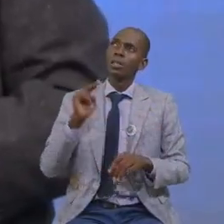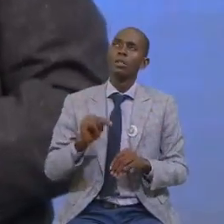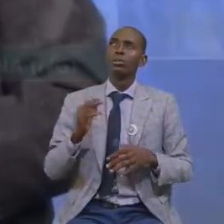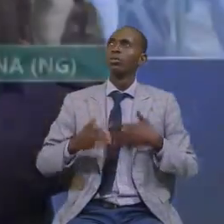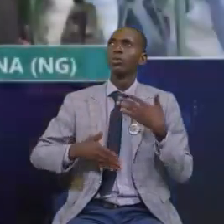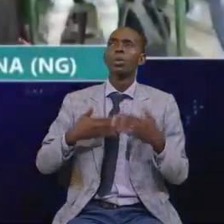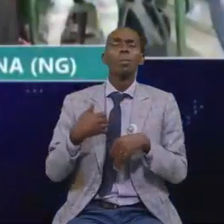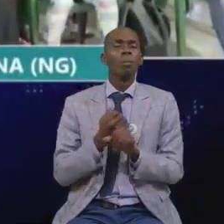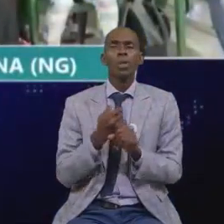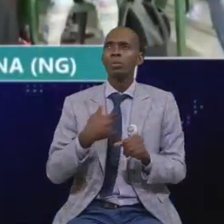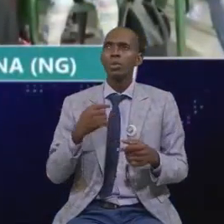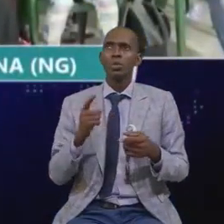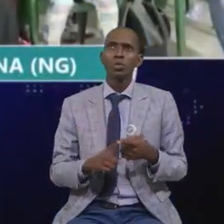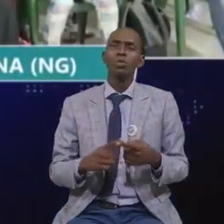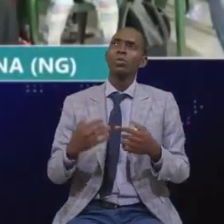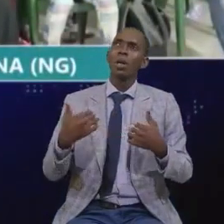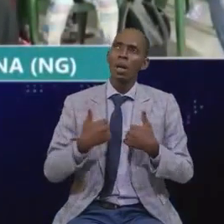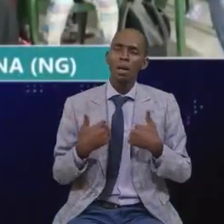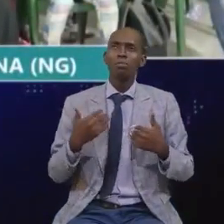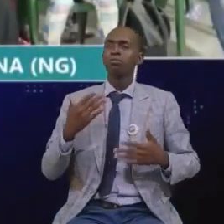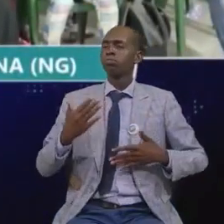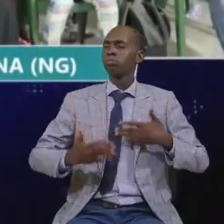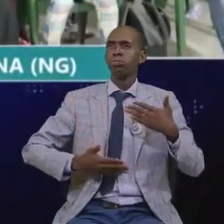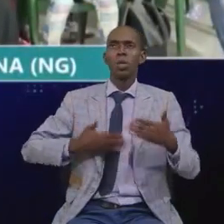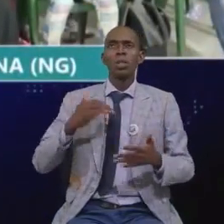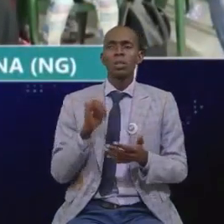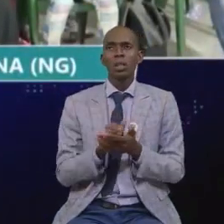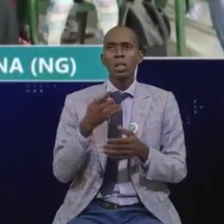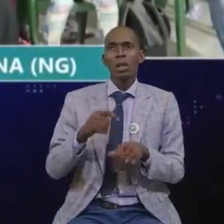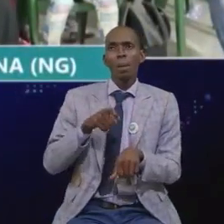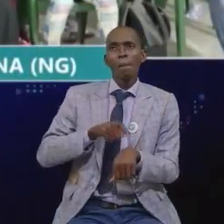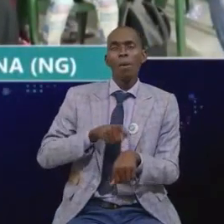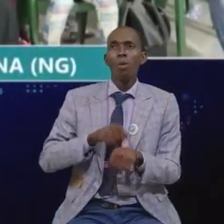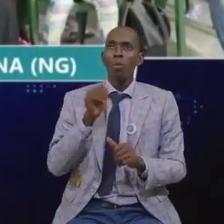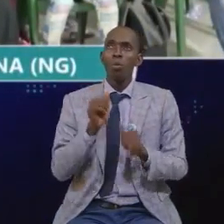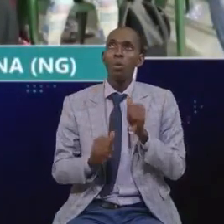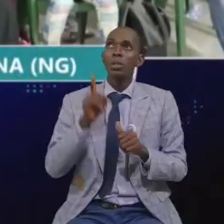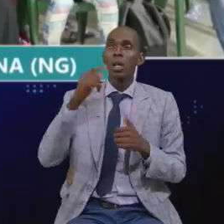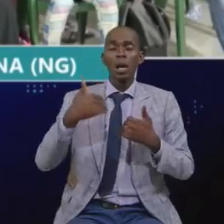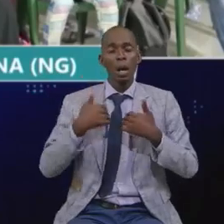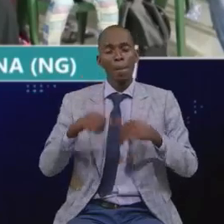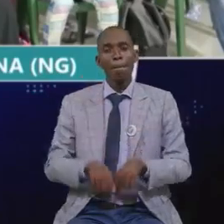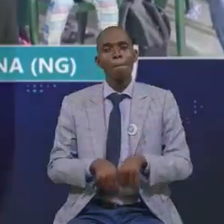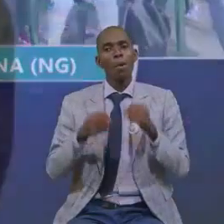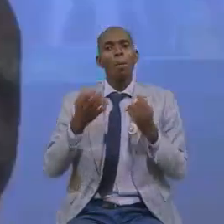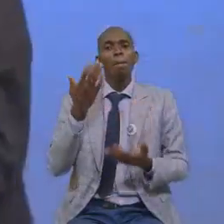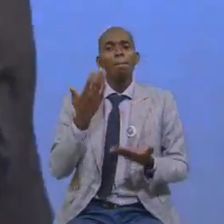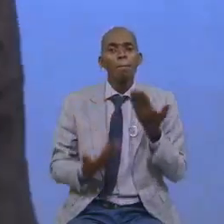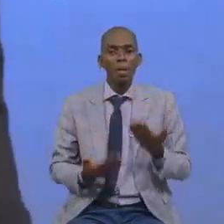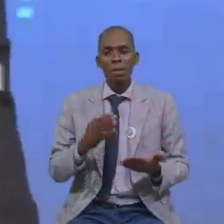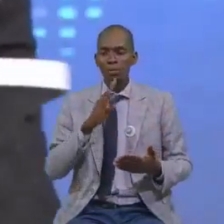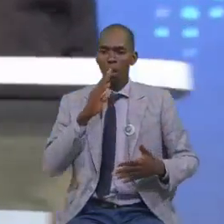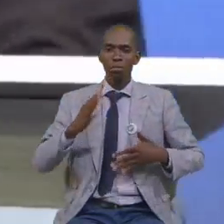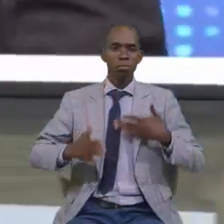hear joy and gladness, that the bones which thou hast broken may rejoice.